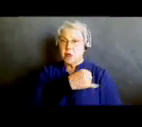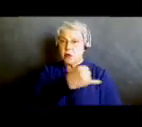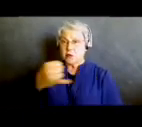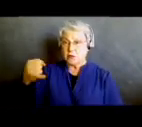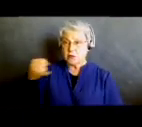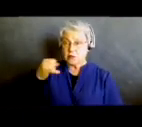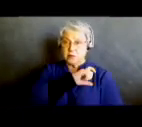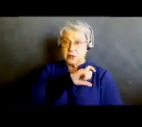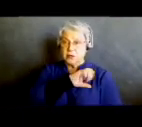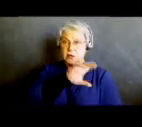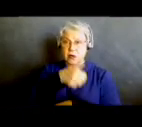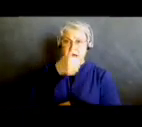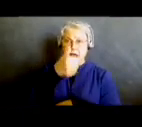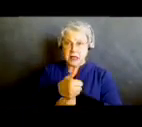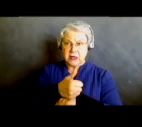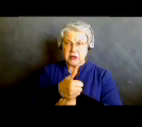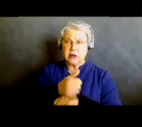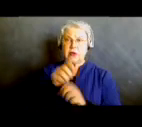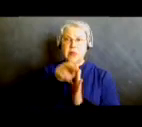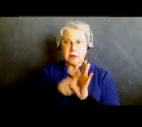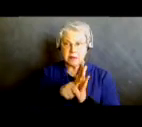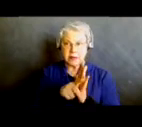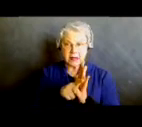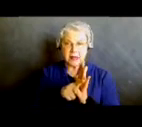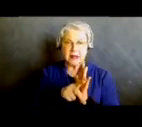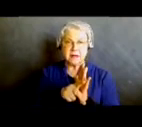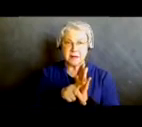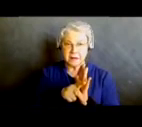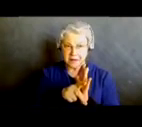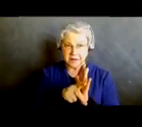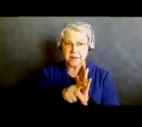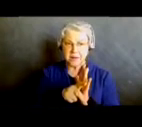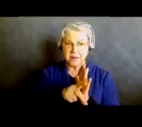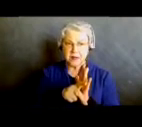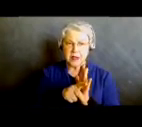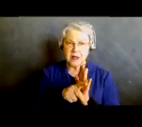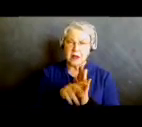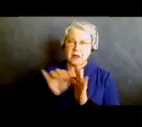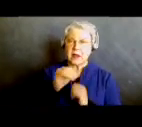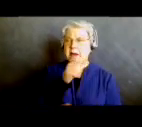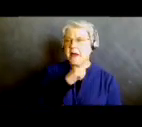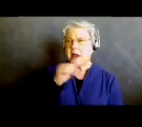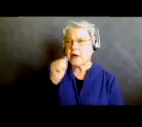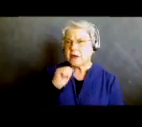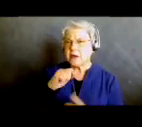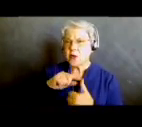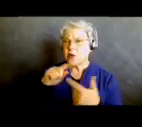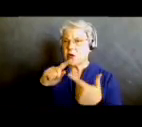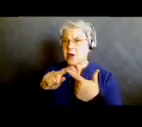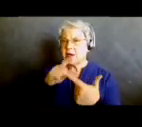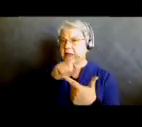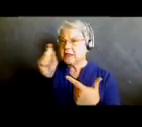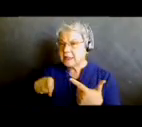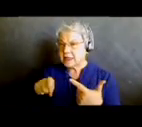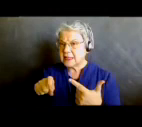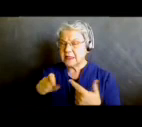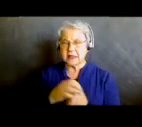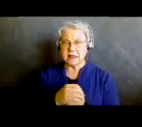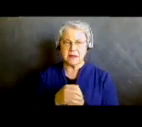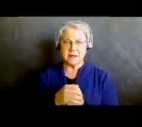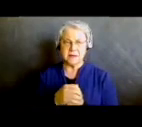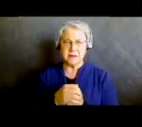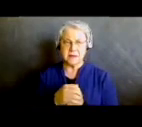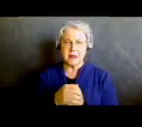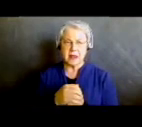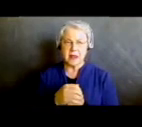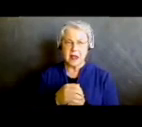plan, which we know mostly for its effects in say Arizona and Texas, costs for the